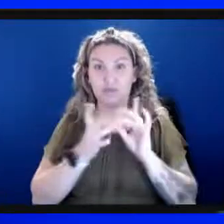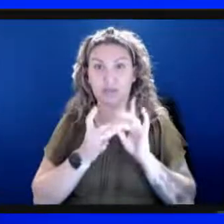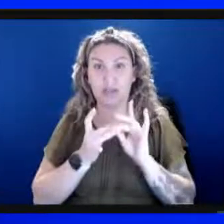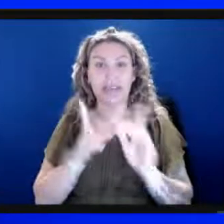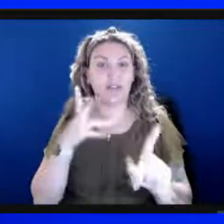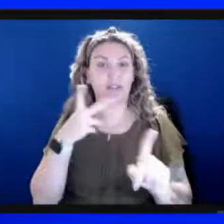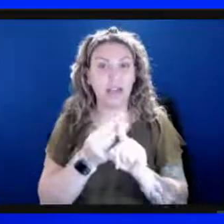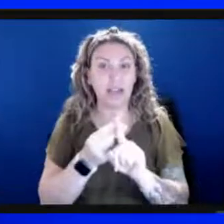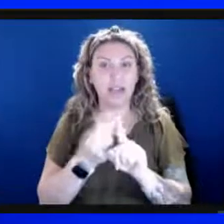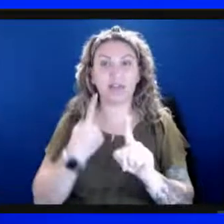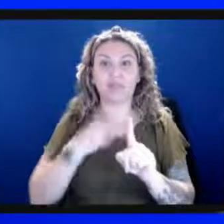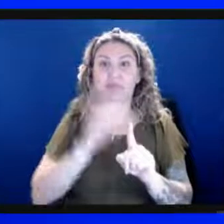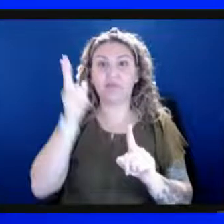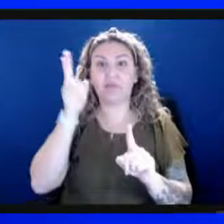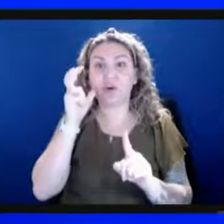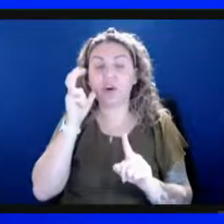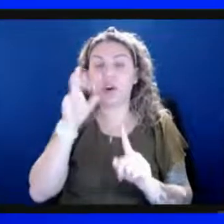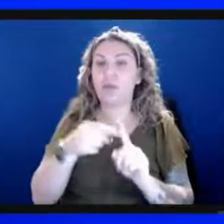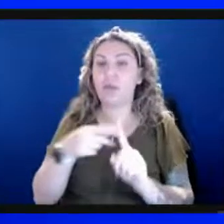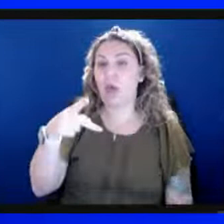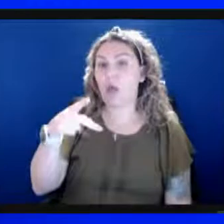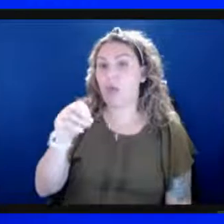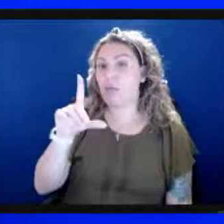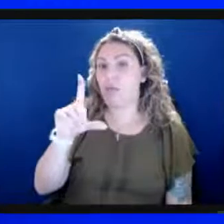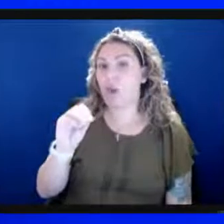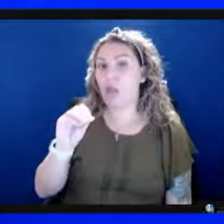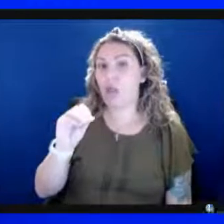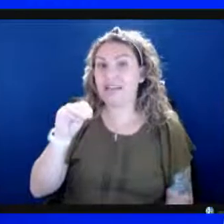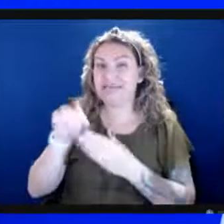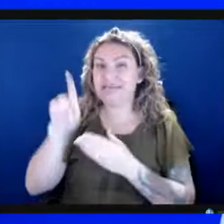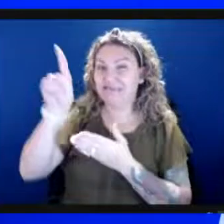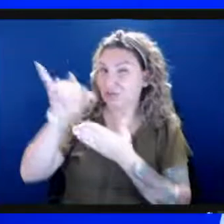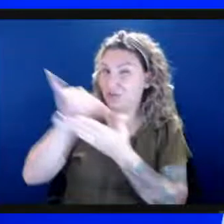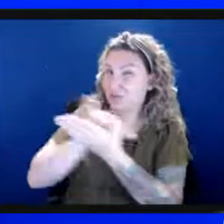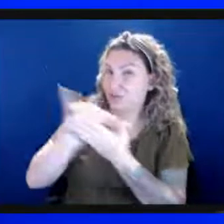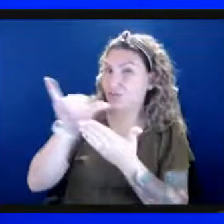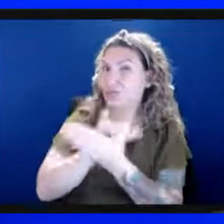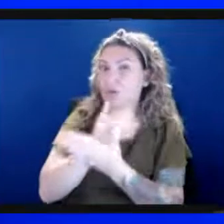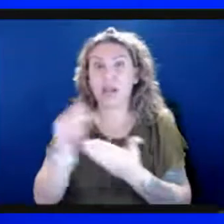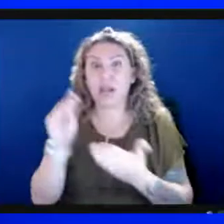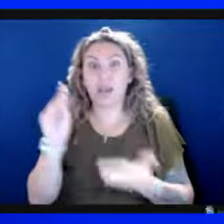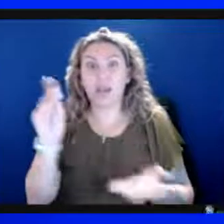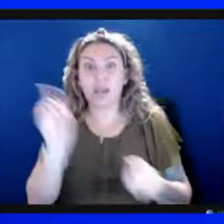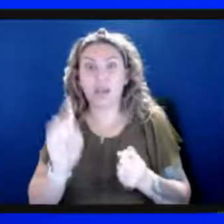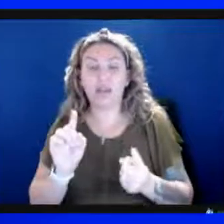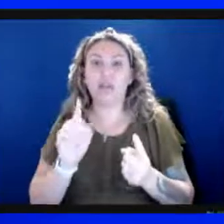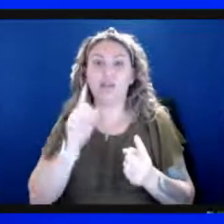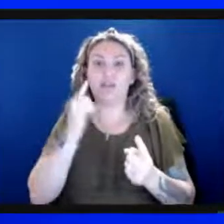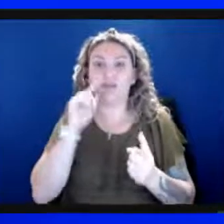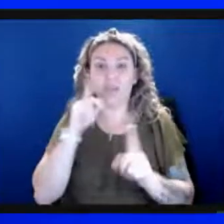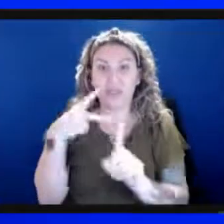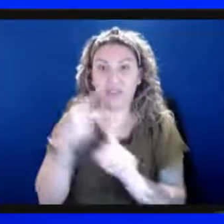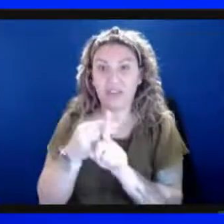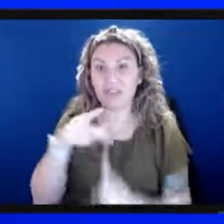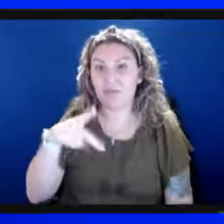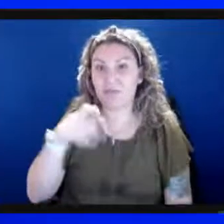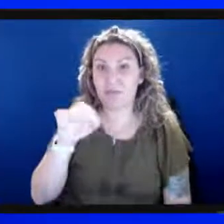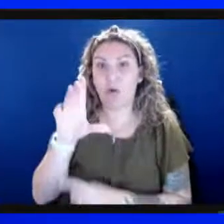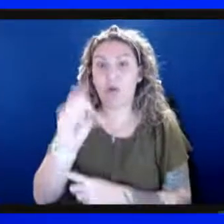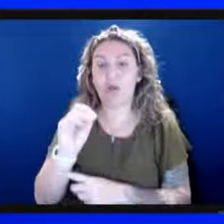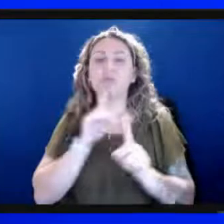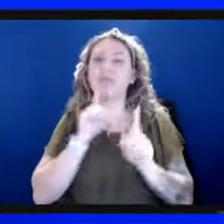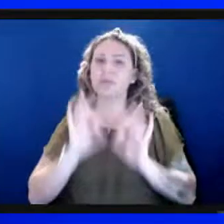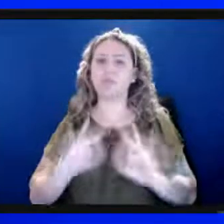of polio in New York and the low uptake of vaccine for polio there. It's vitally important for